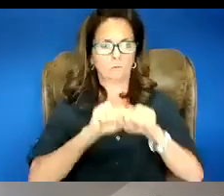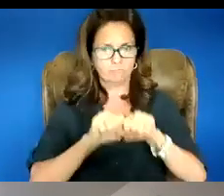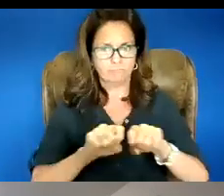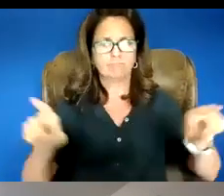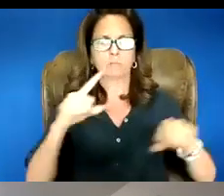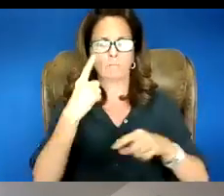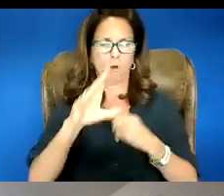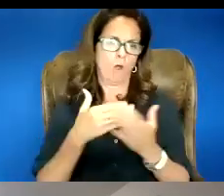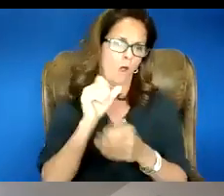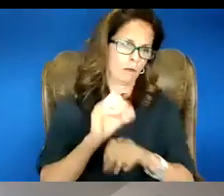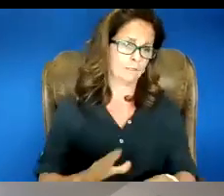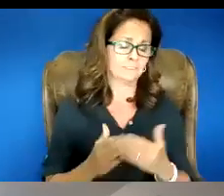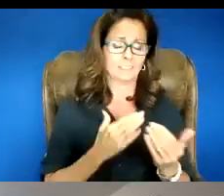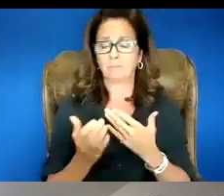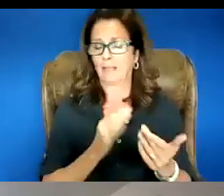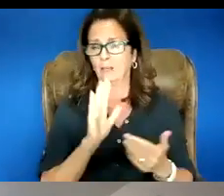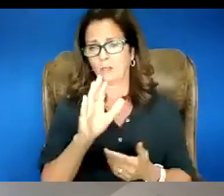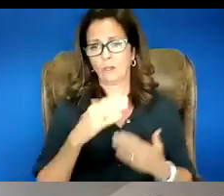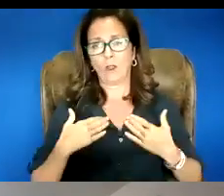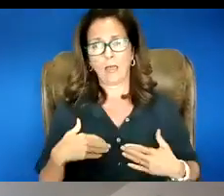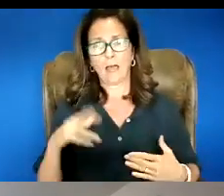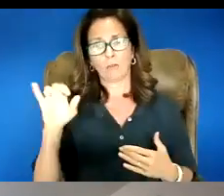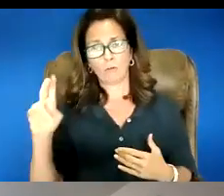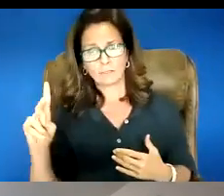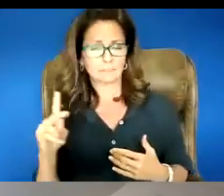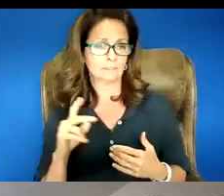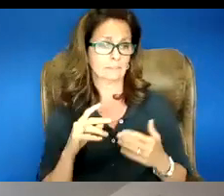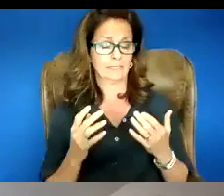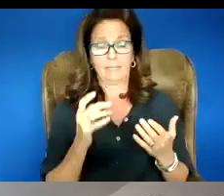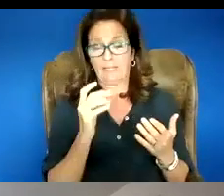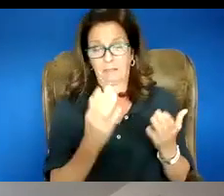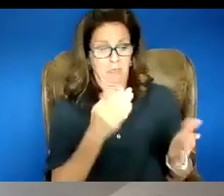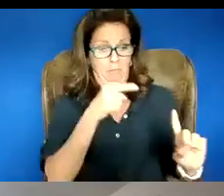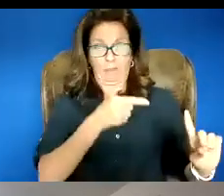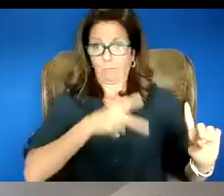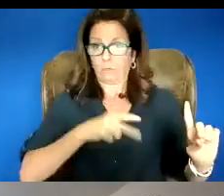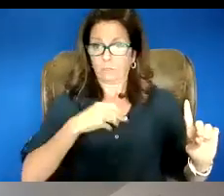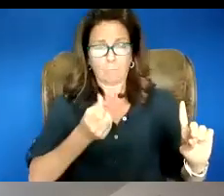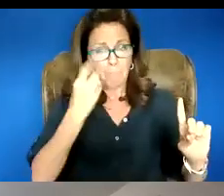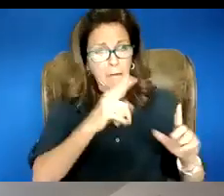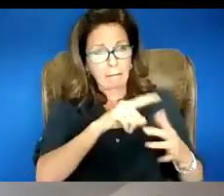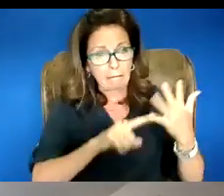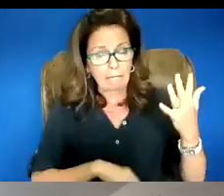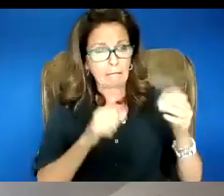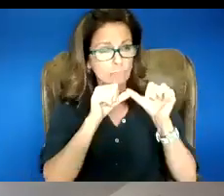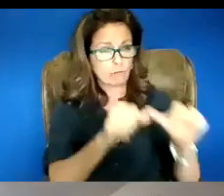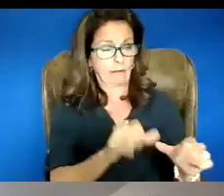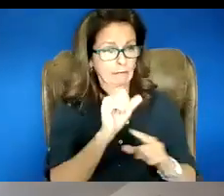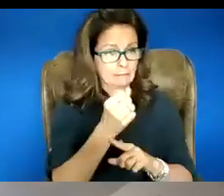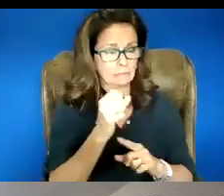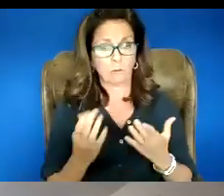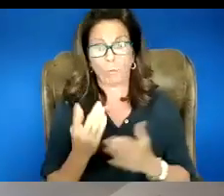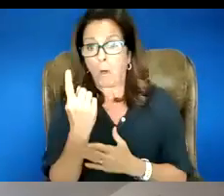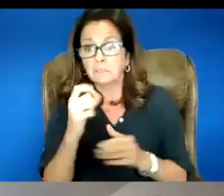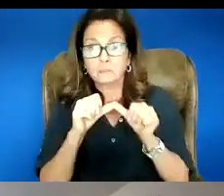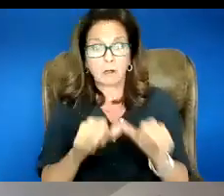of health risks. We can have those with multiple chronic conditions, one chronic condition, or no chronic conditions,